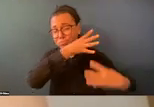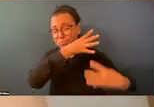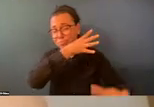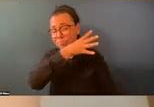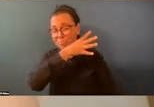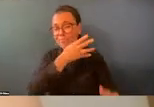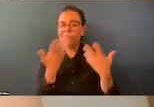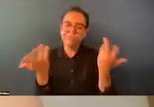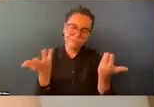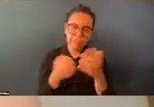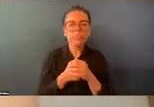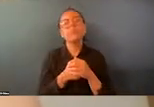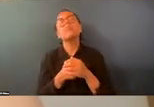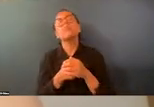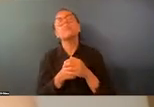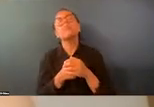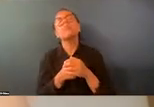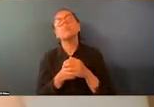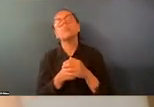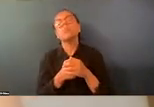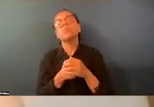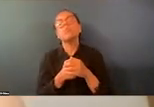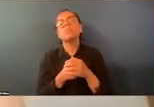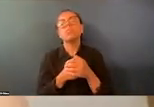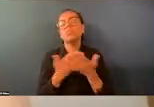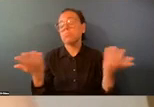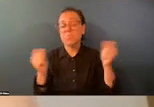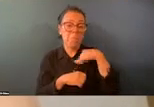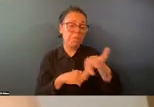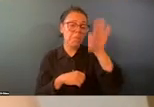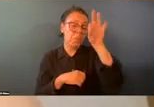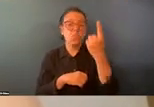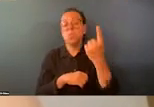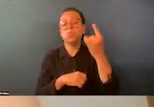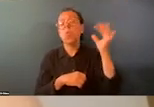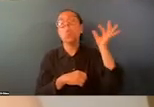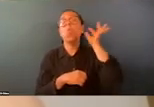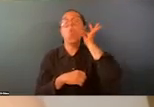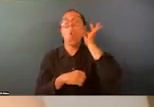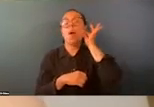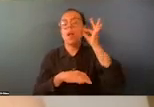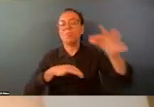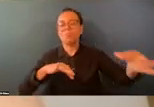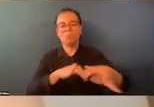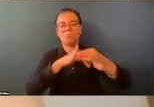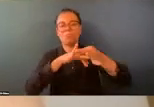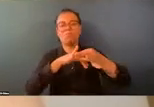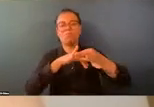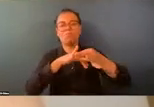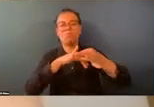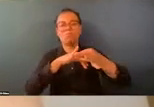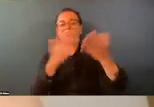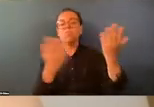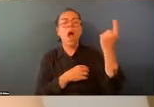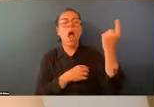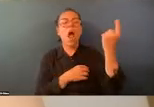working at the government. It's also one of reasons that when they get married, they